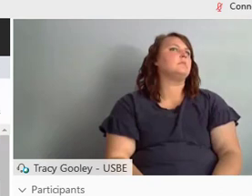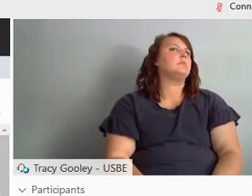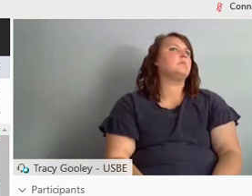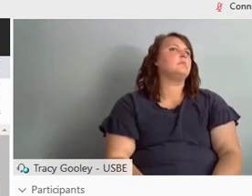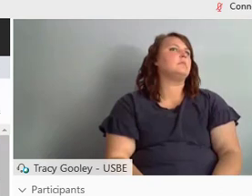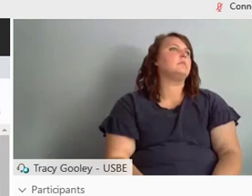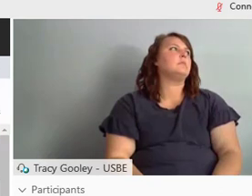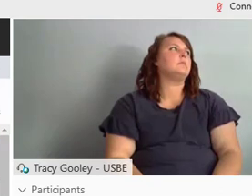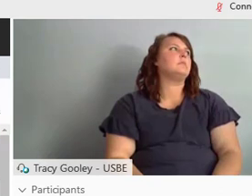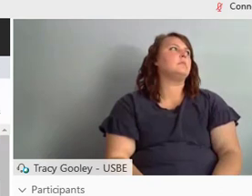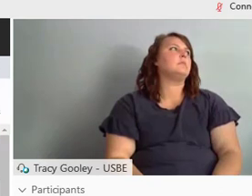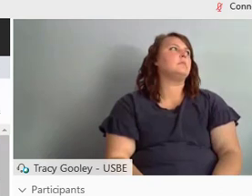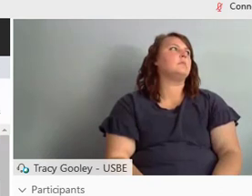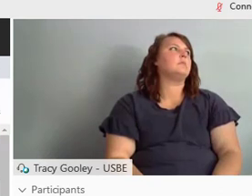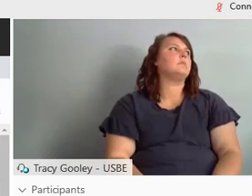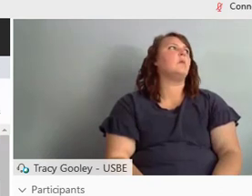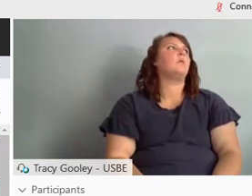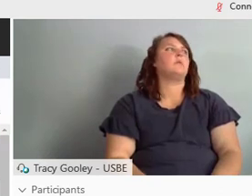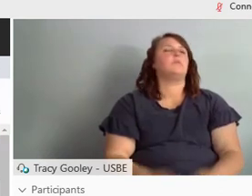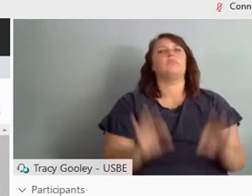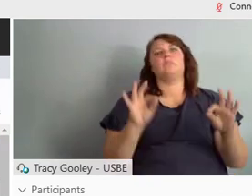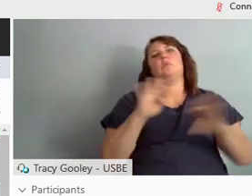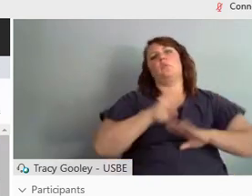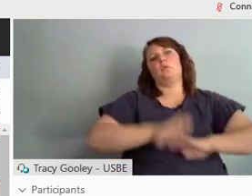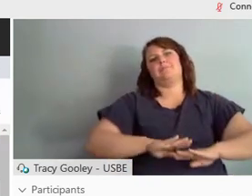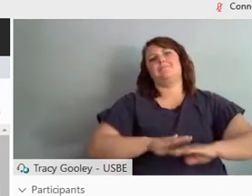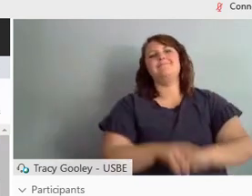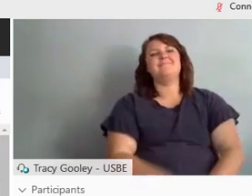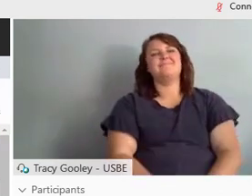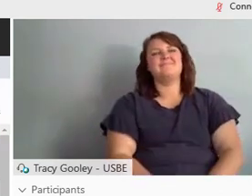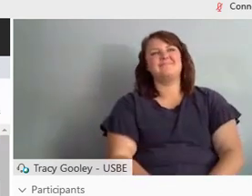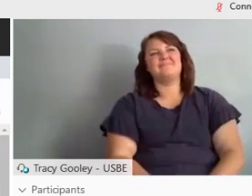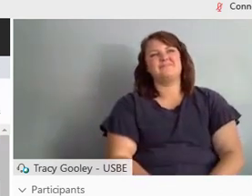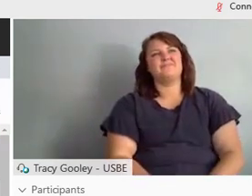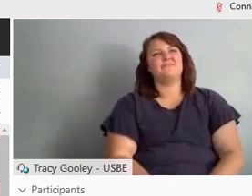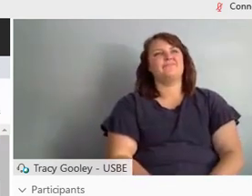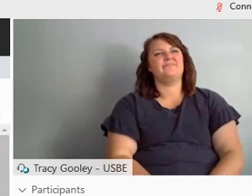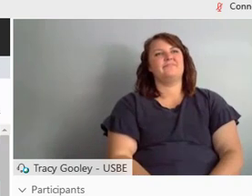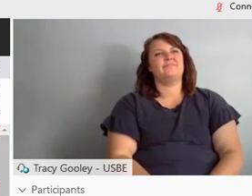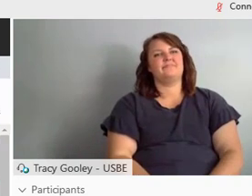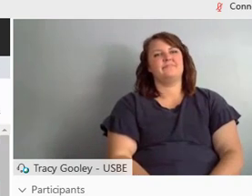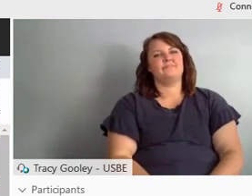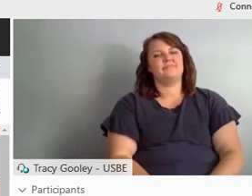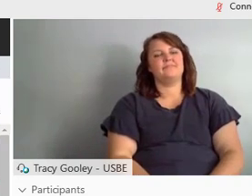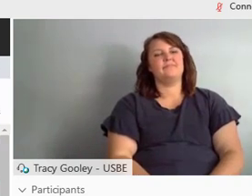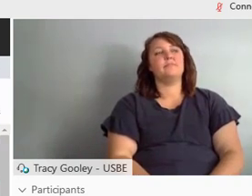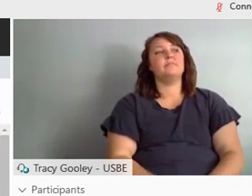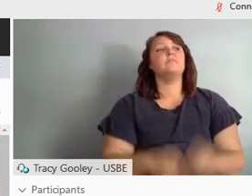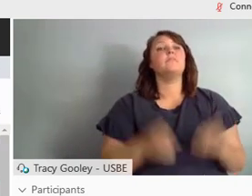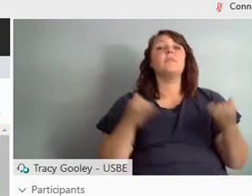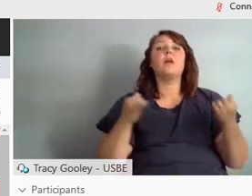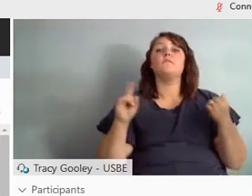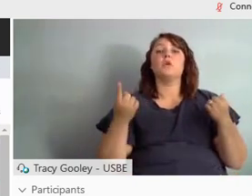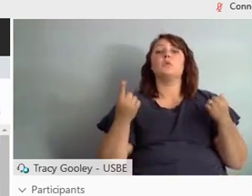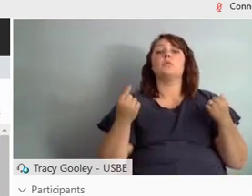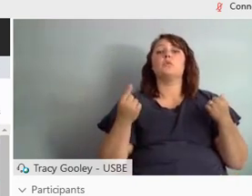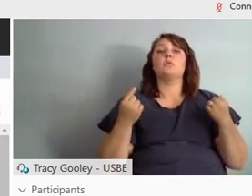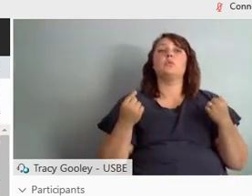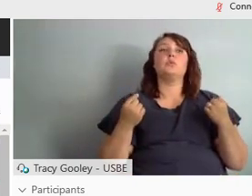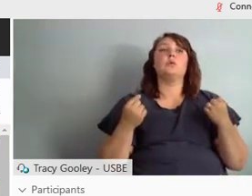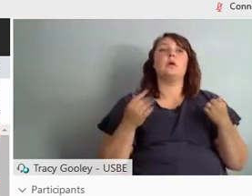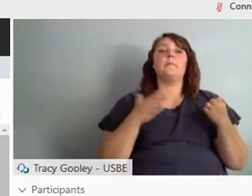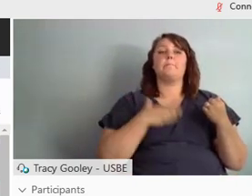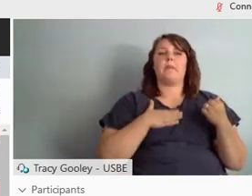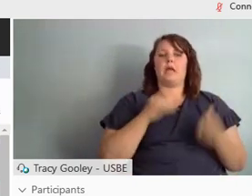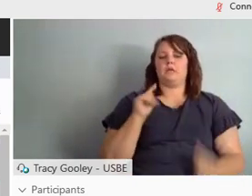username and password. There we go. All right, now the first step that you're gonna look for is